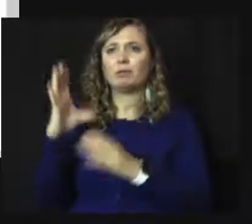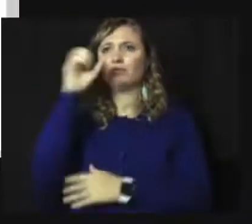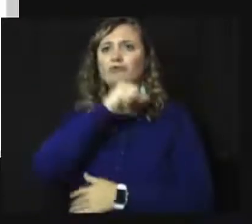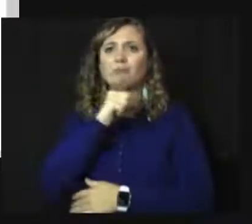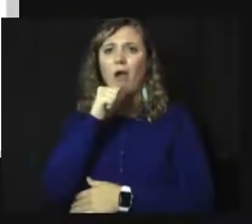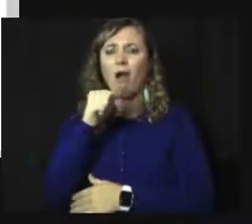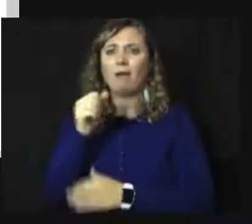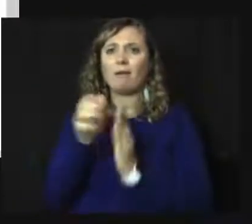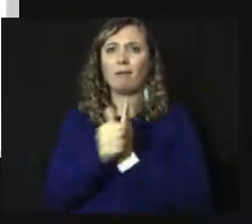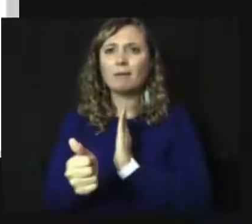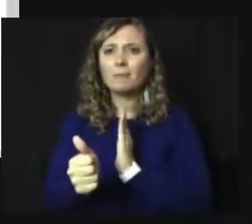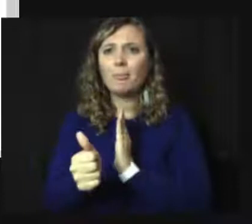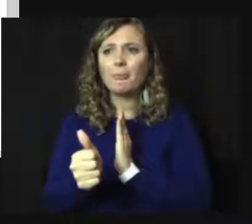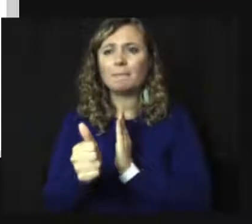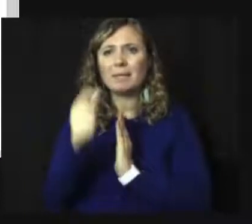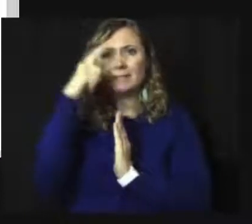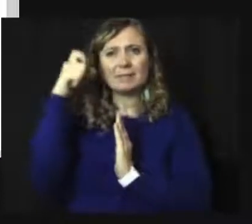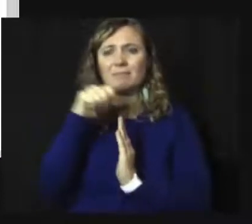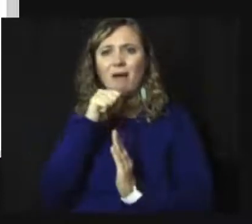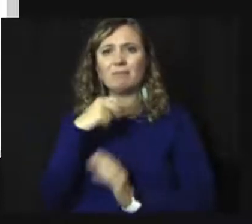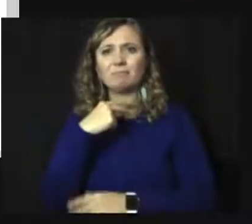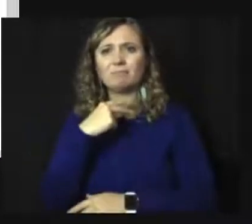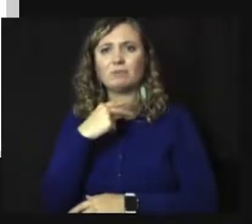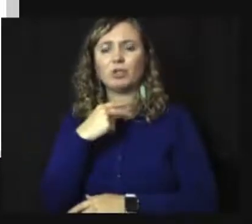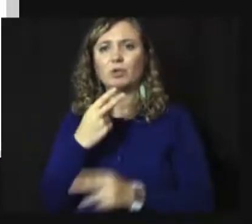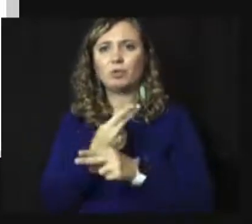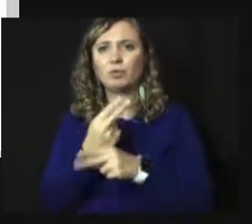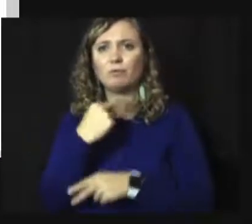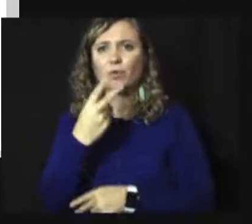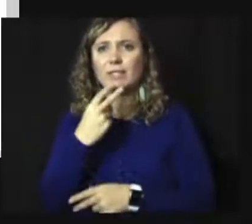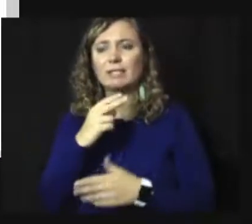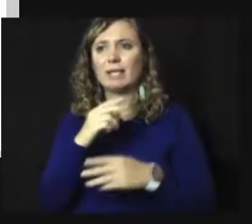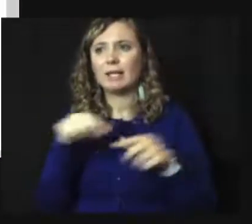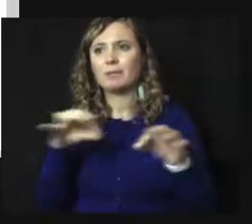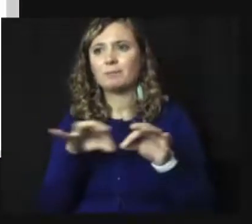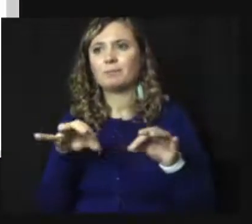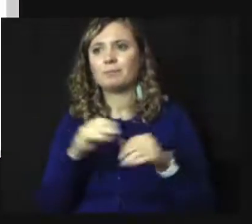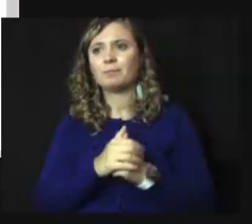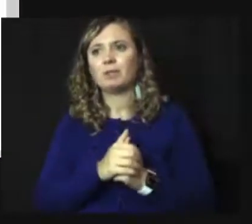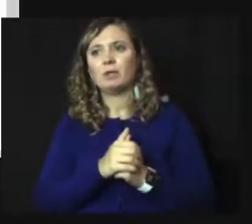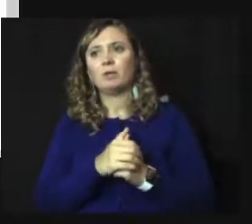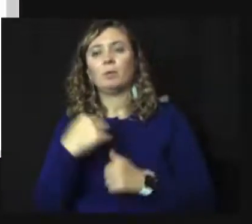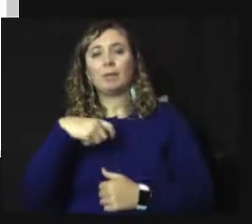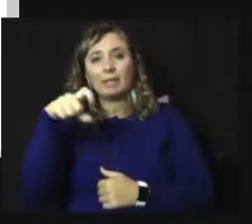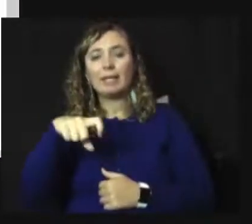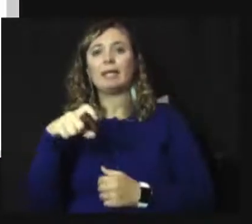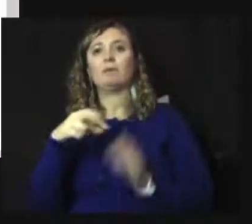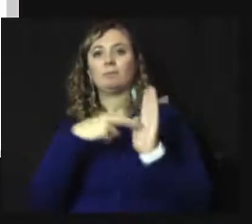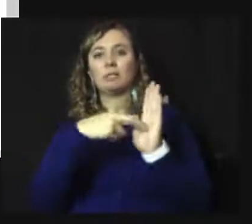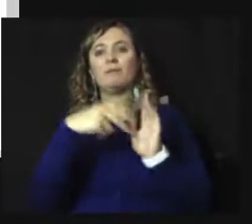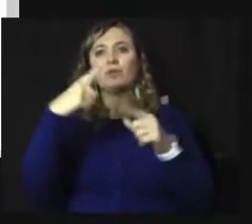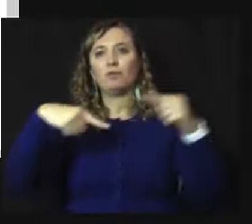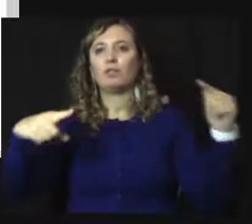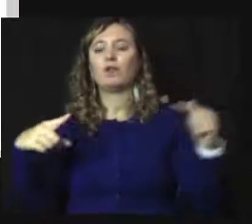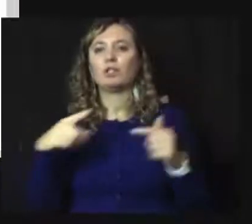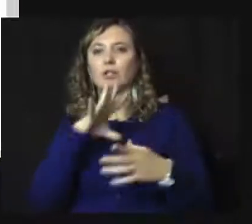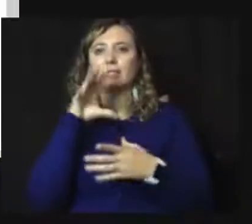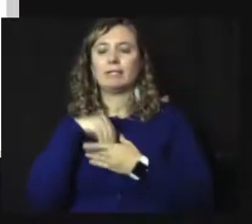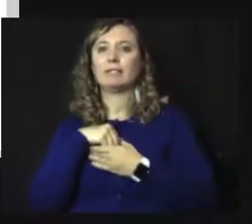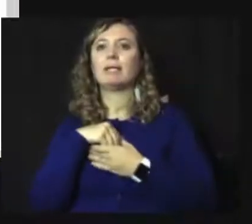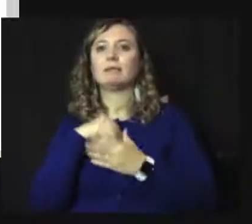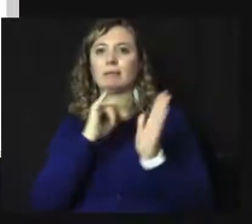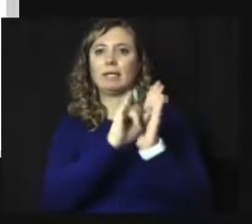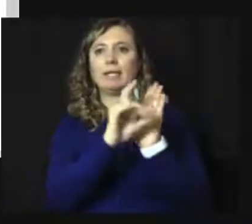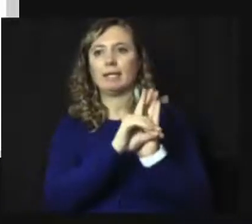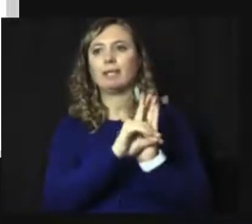language. There needs to be more representation of diverse autistic identities. The media often shapes how we view ourselves and how